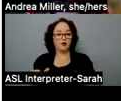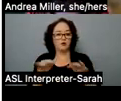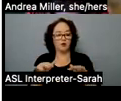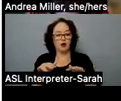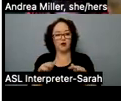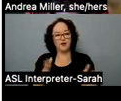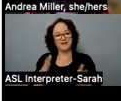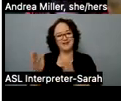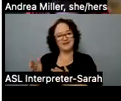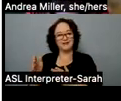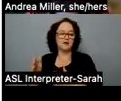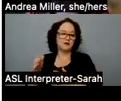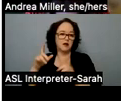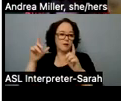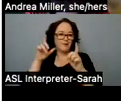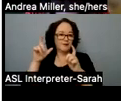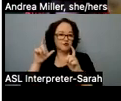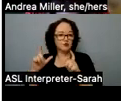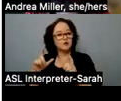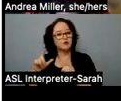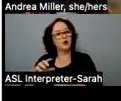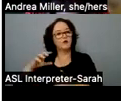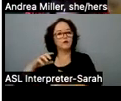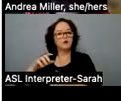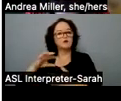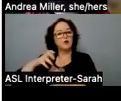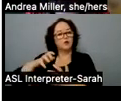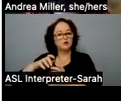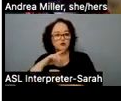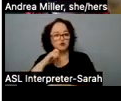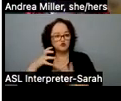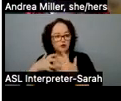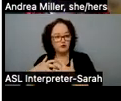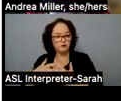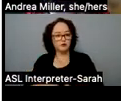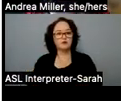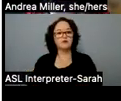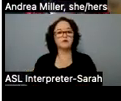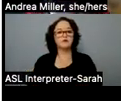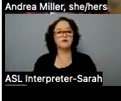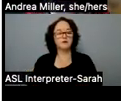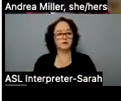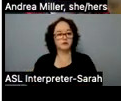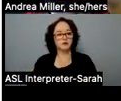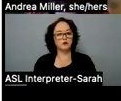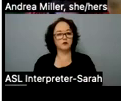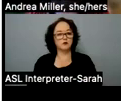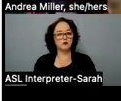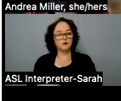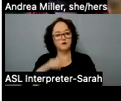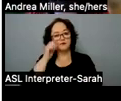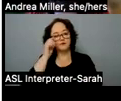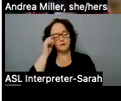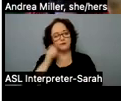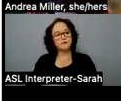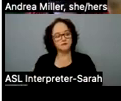photo there. So if you want to move to the next slide, we'll talk a little bit about funding. And I think we wanted to open it up